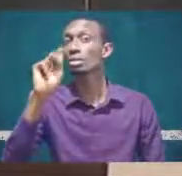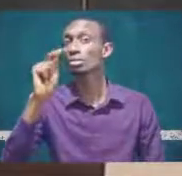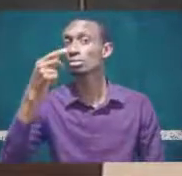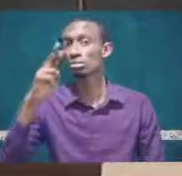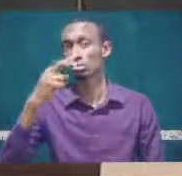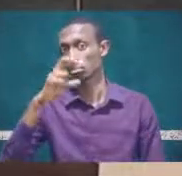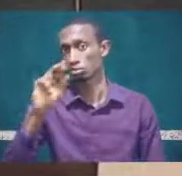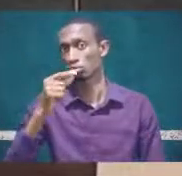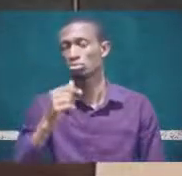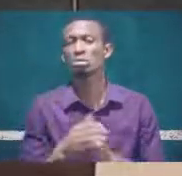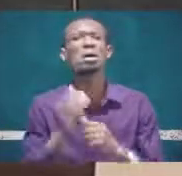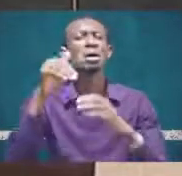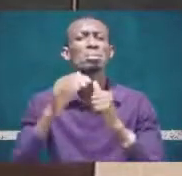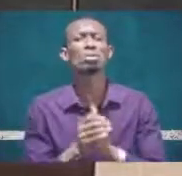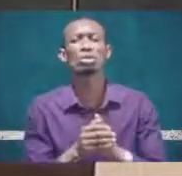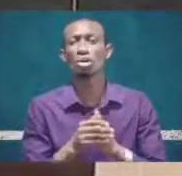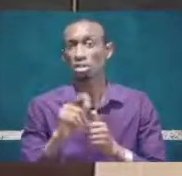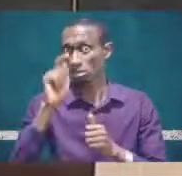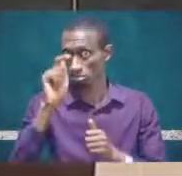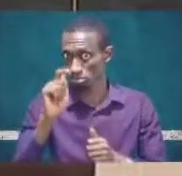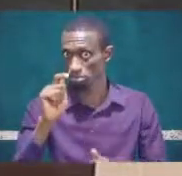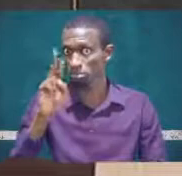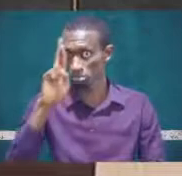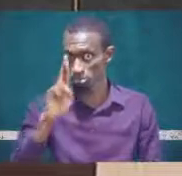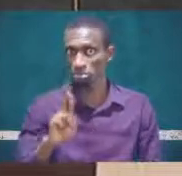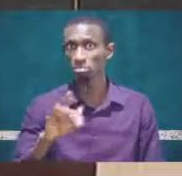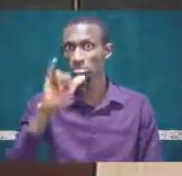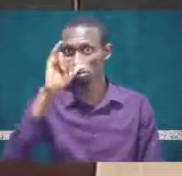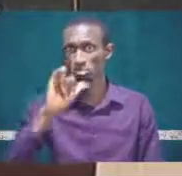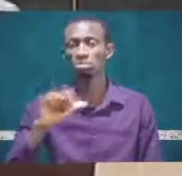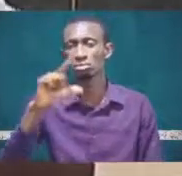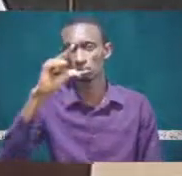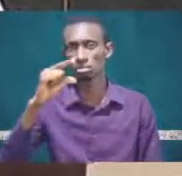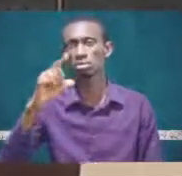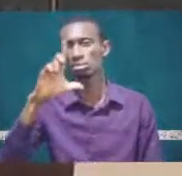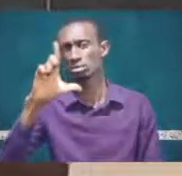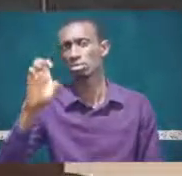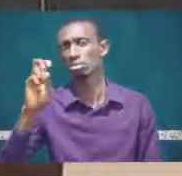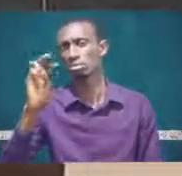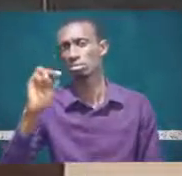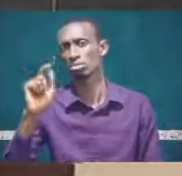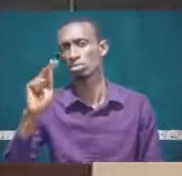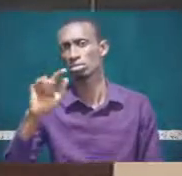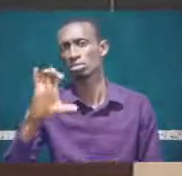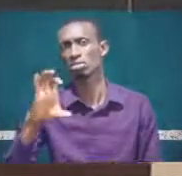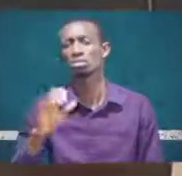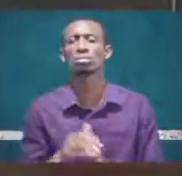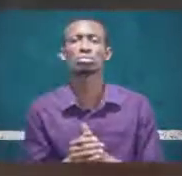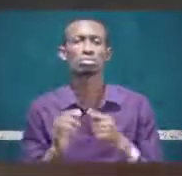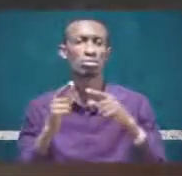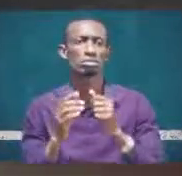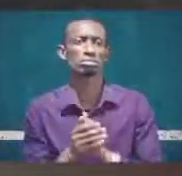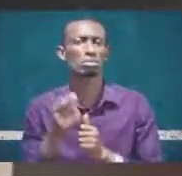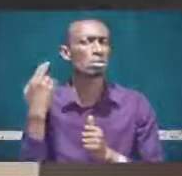functions. And you remember last time we had a power function in sine